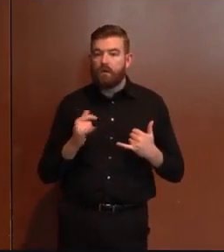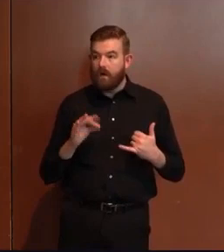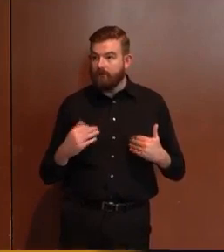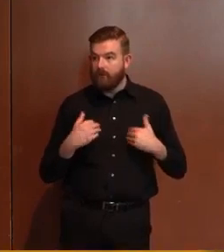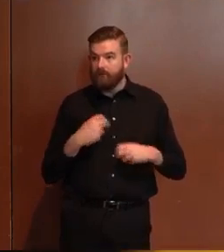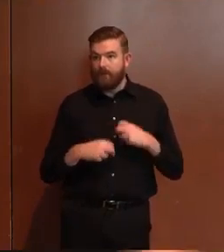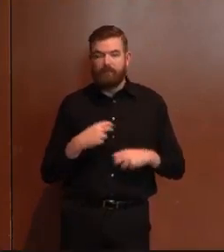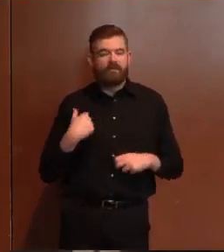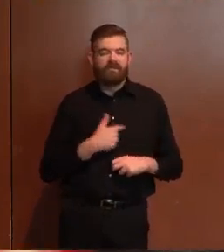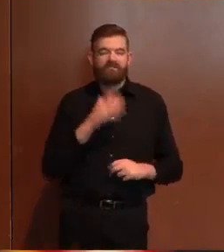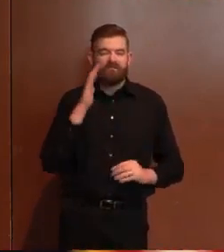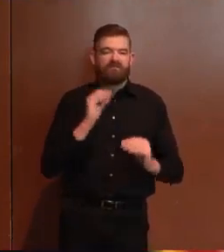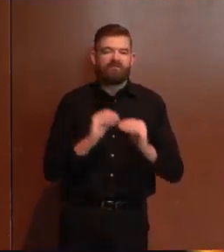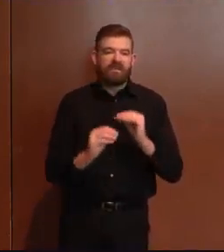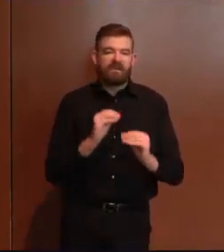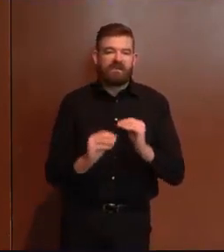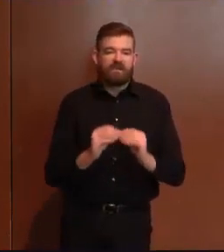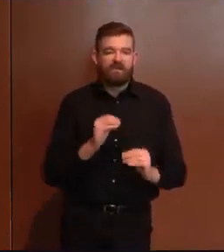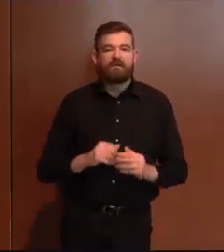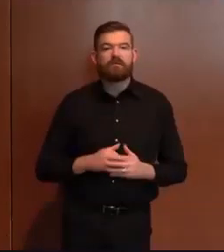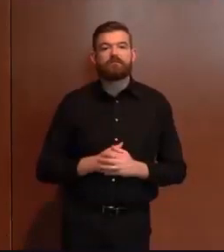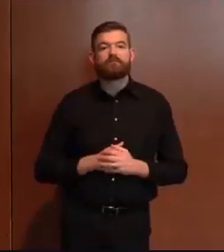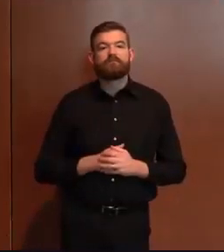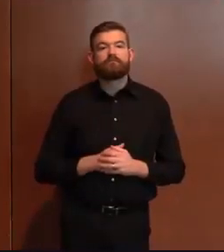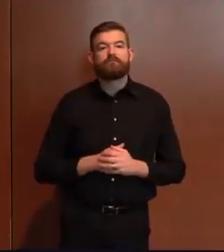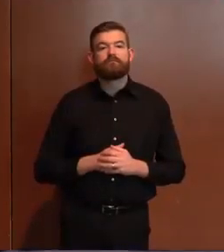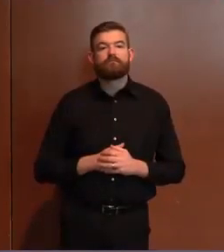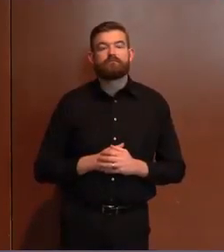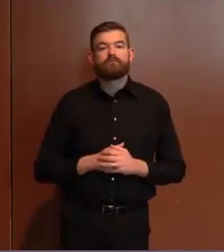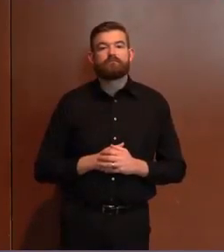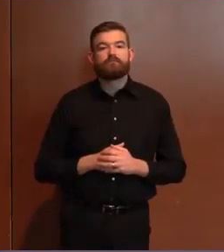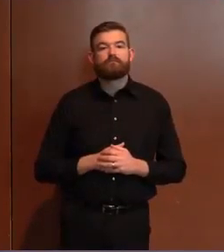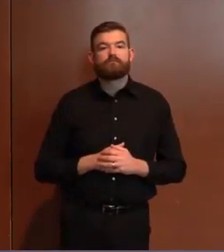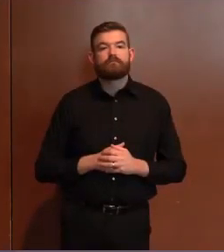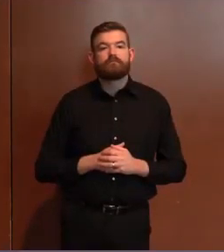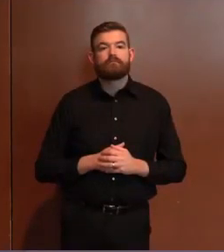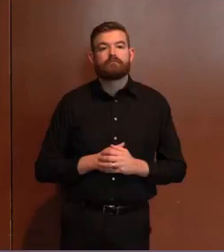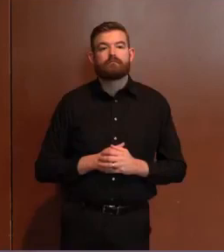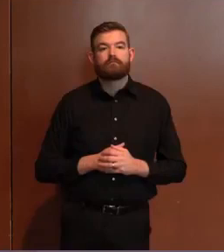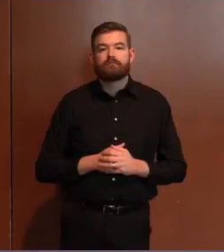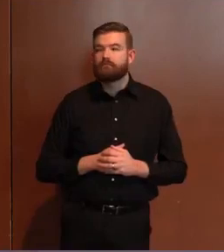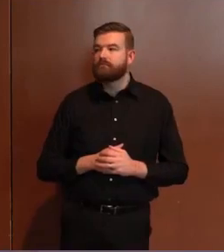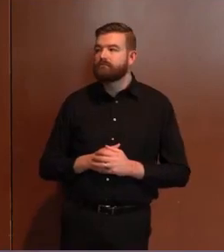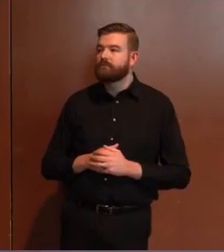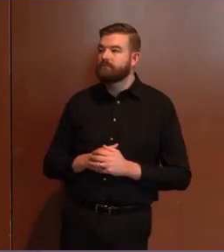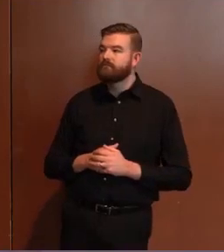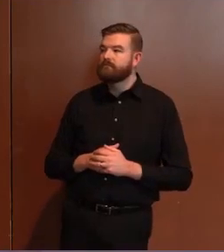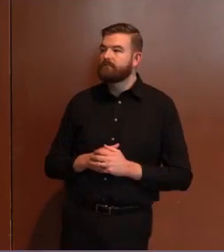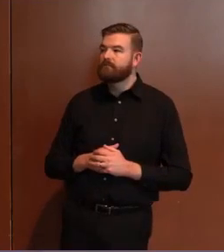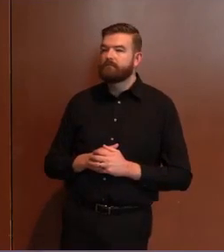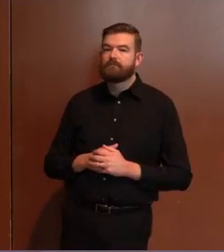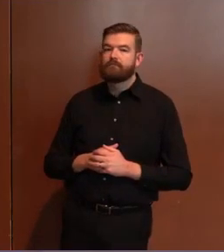you. Charlie. Yes, Governor, can you hear me? I can hear you. Okay. So I do want to